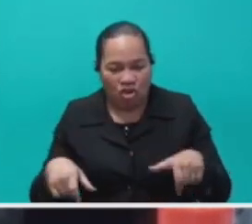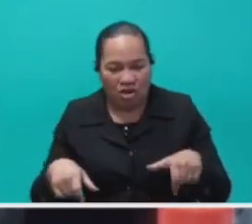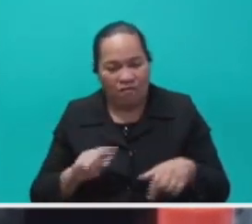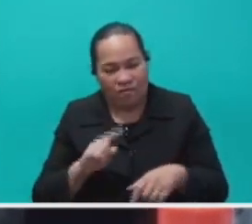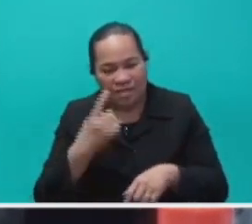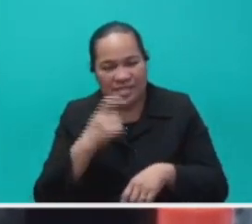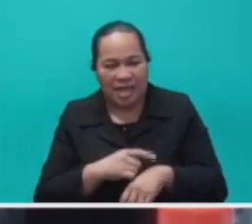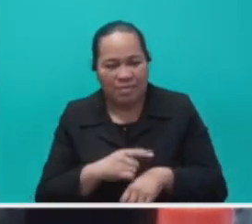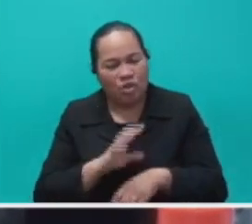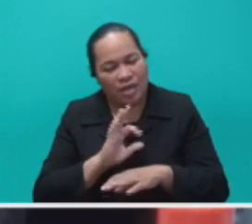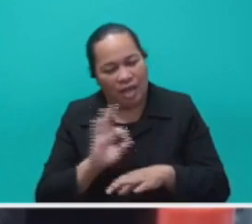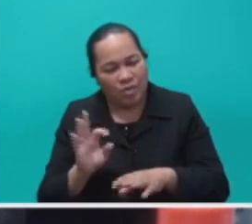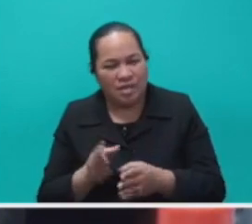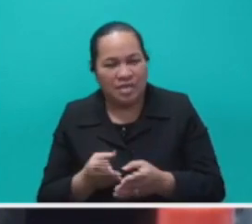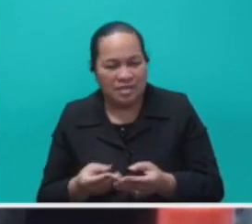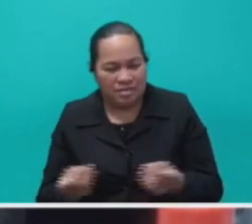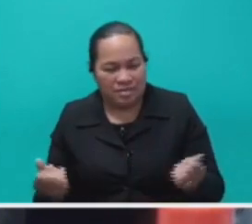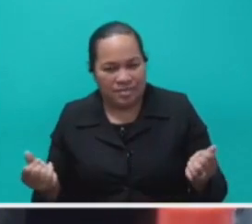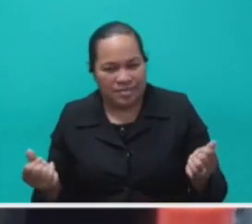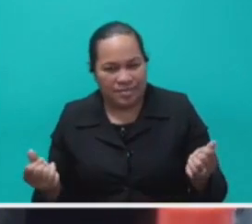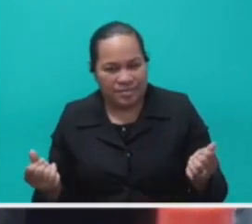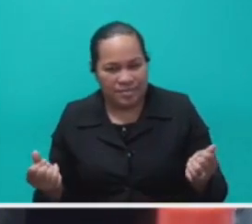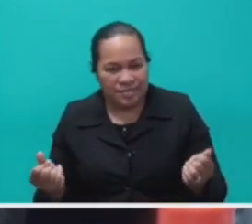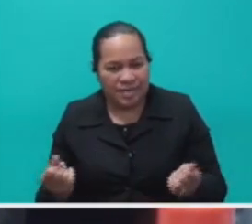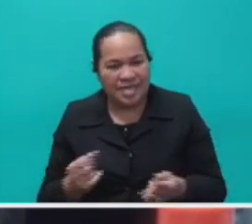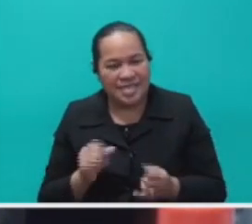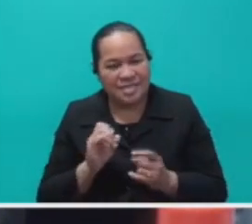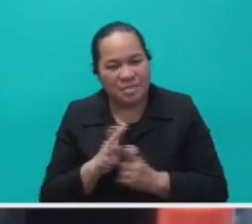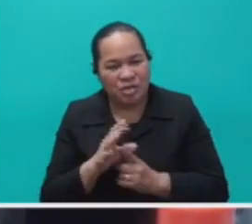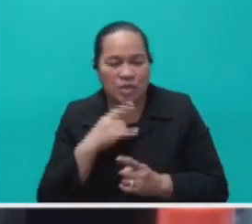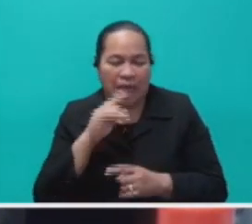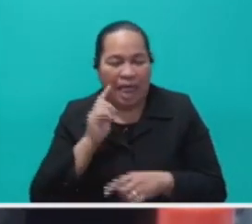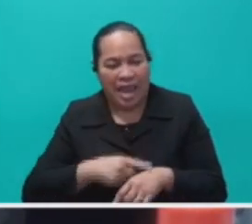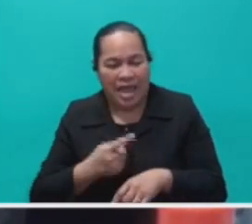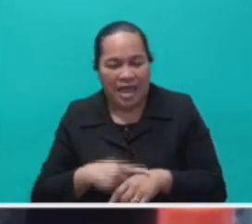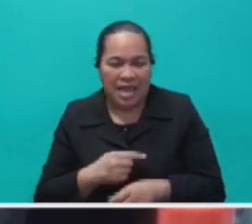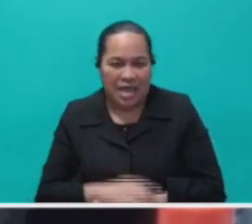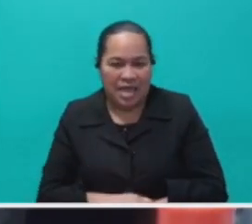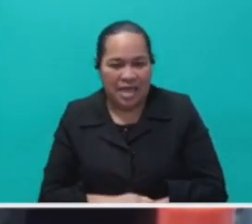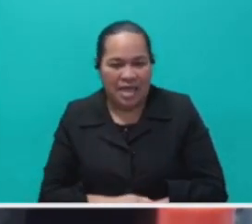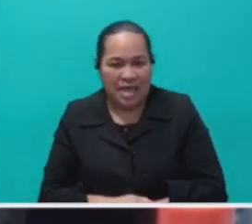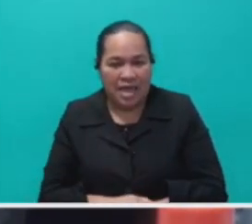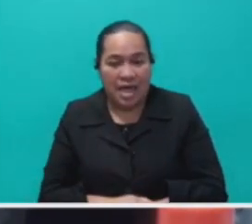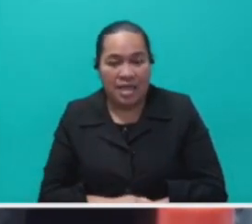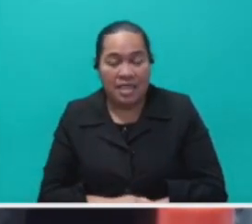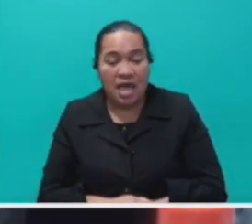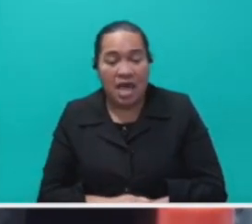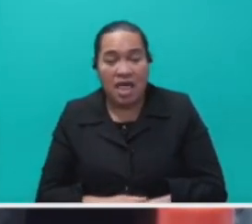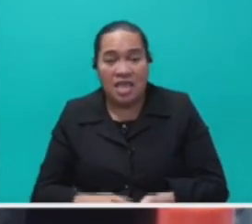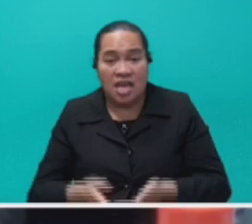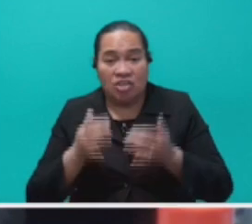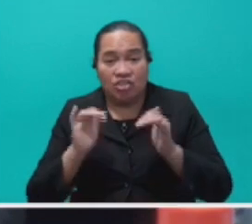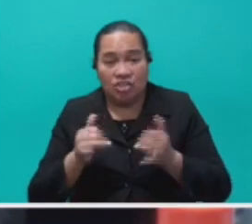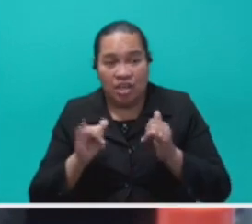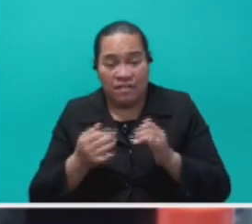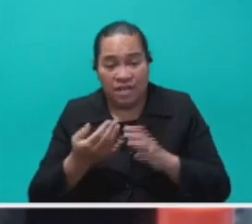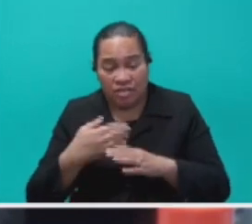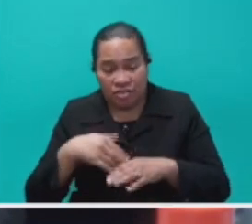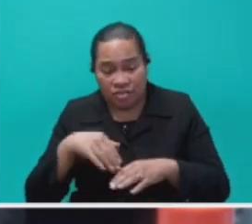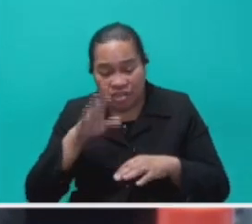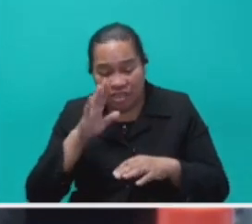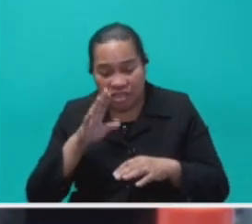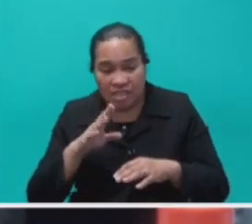will be addressed in terms of the issue of delay. The Honorable Chief Justice is putting in place processes